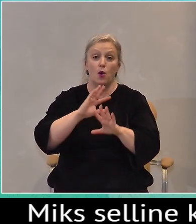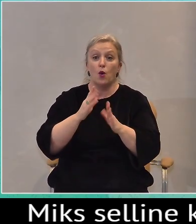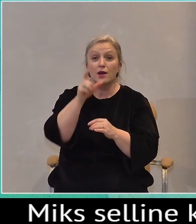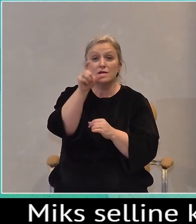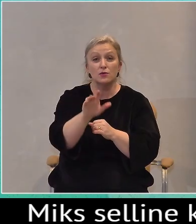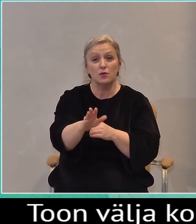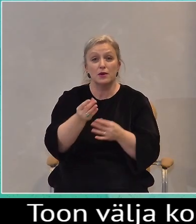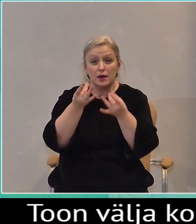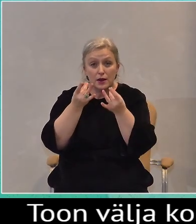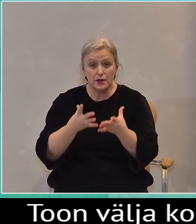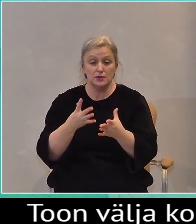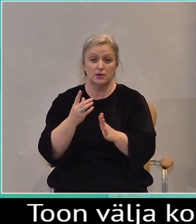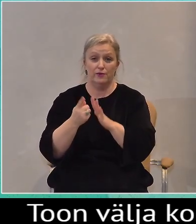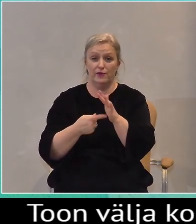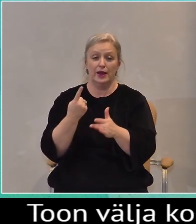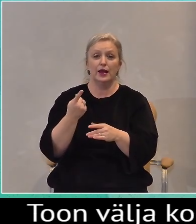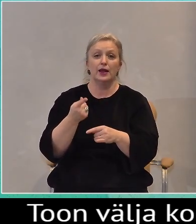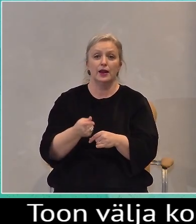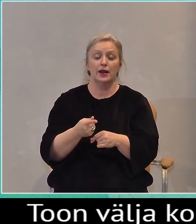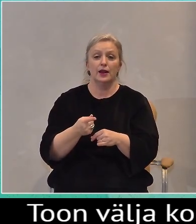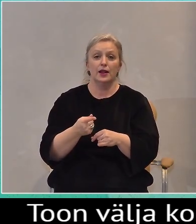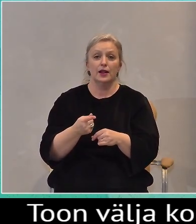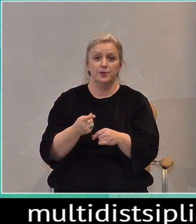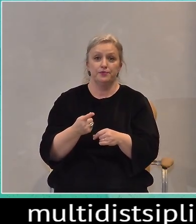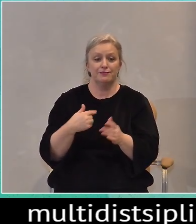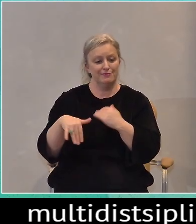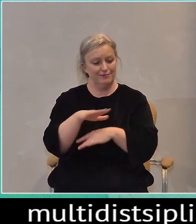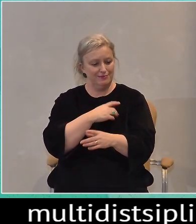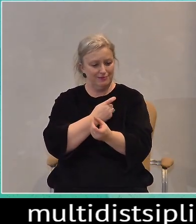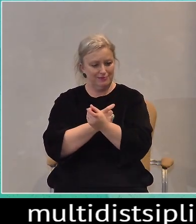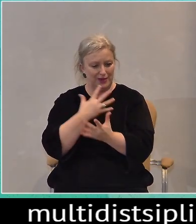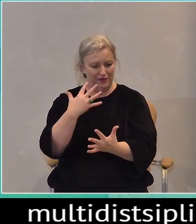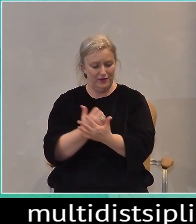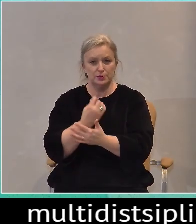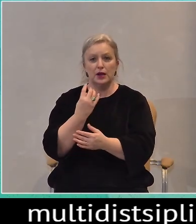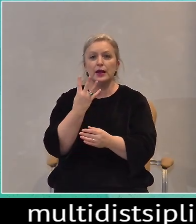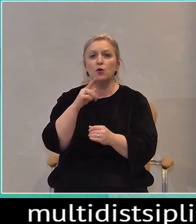the person could be receiving. For some people,